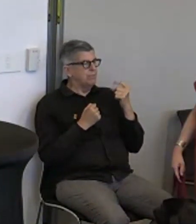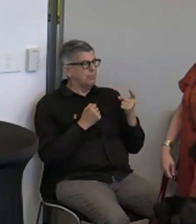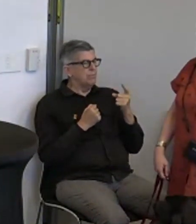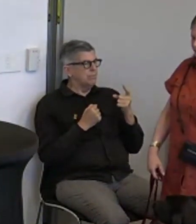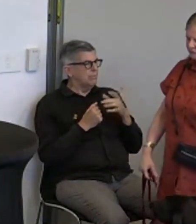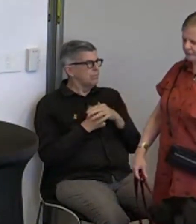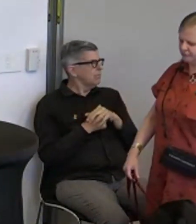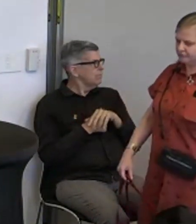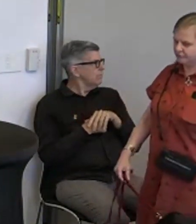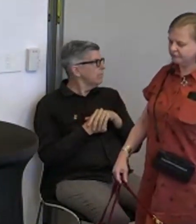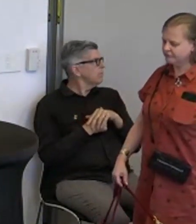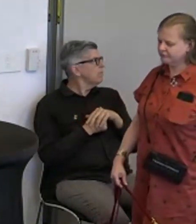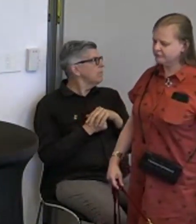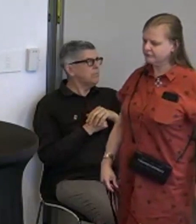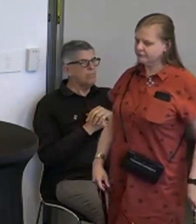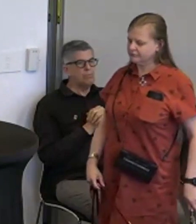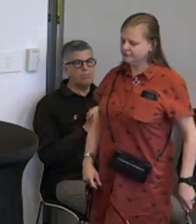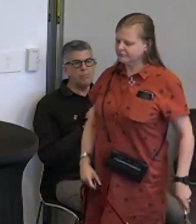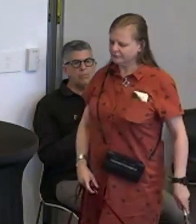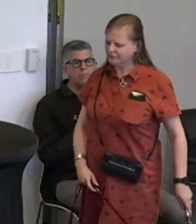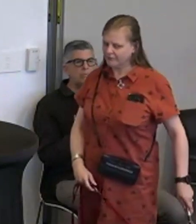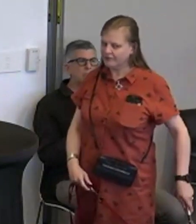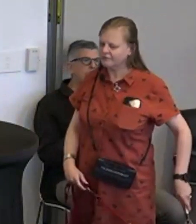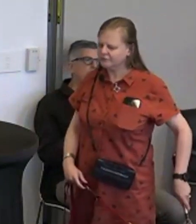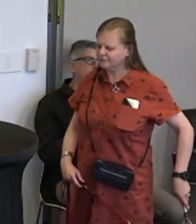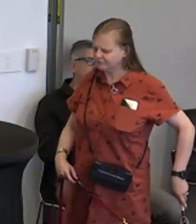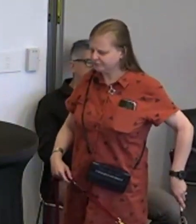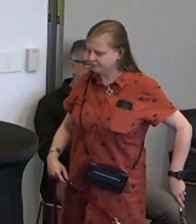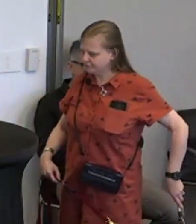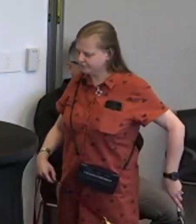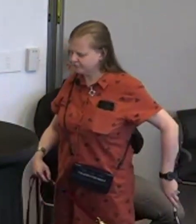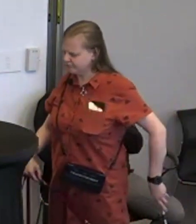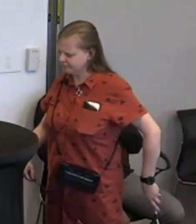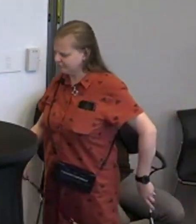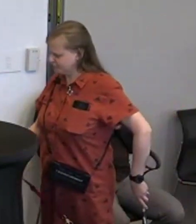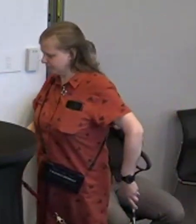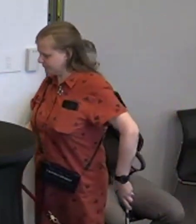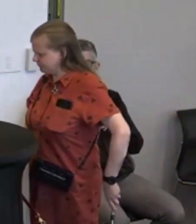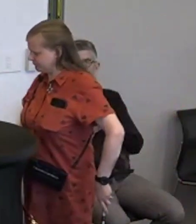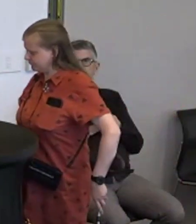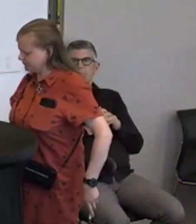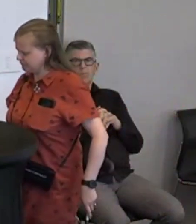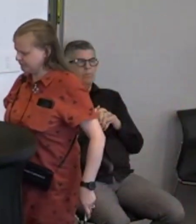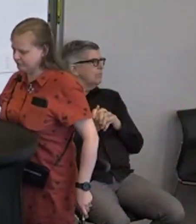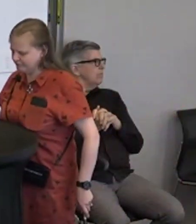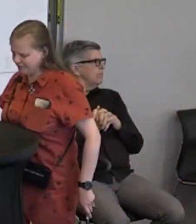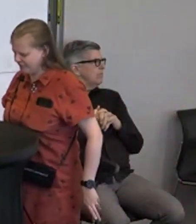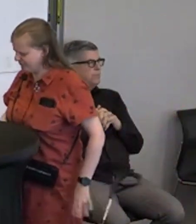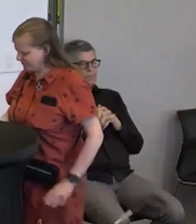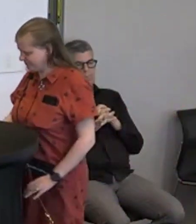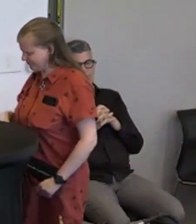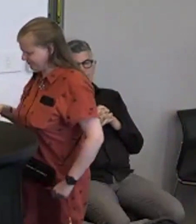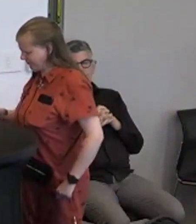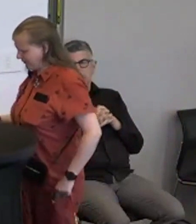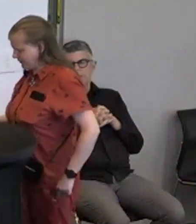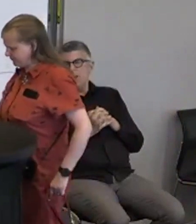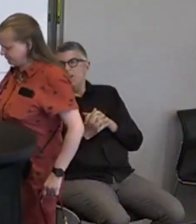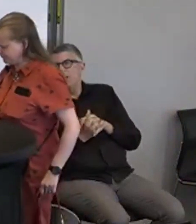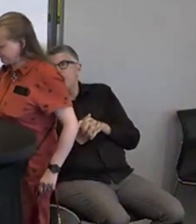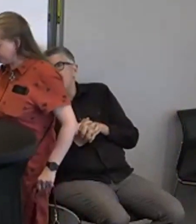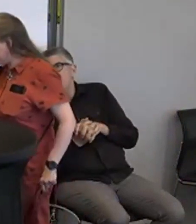technology, promote innovations in multimedia accessibility, and motivate a new generation of